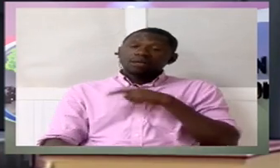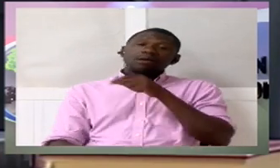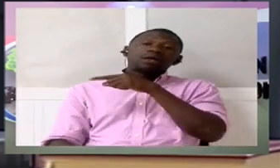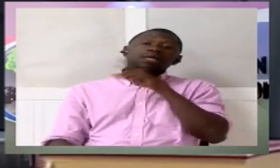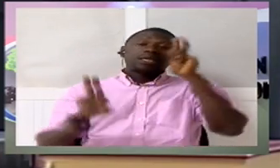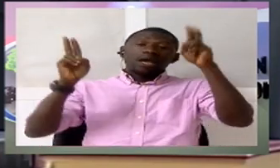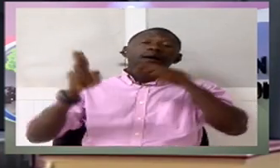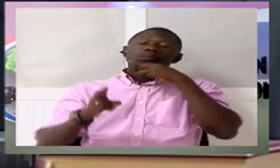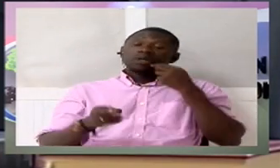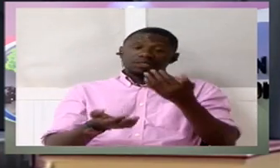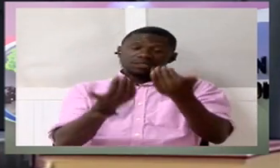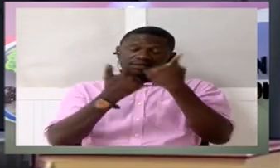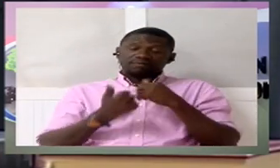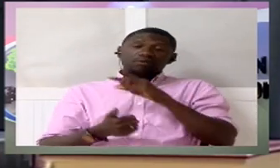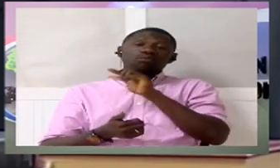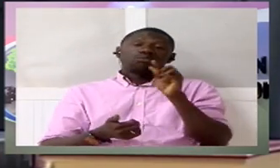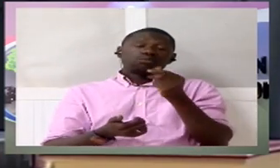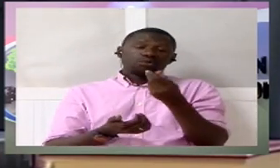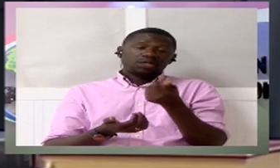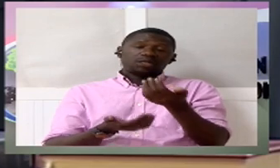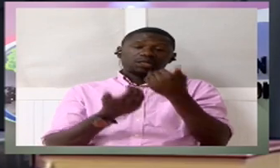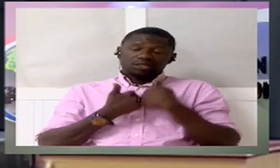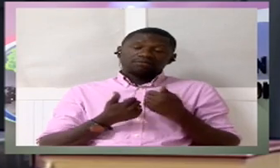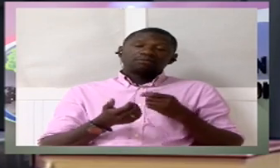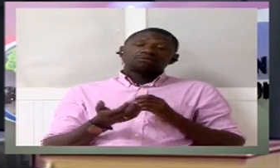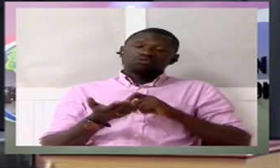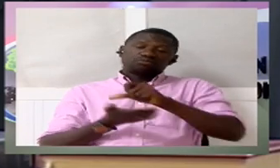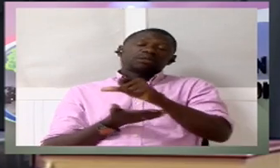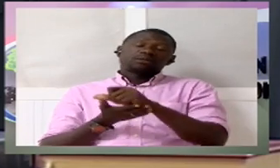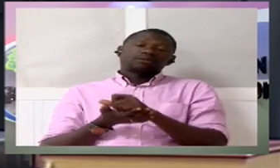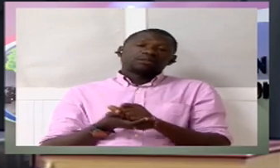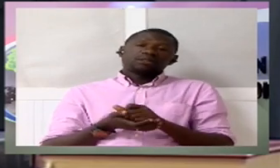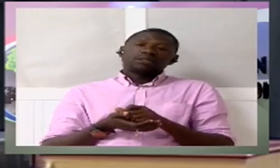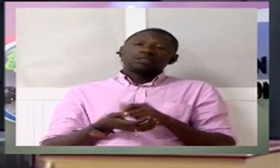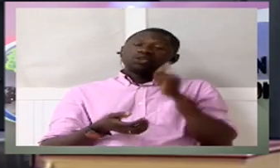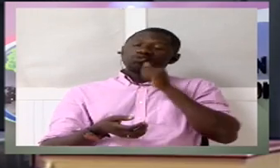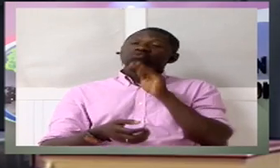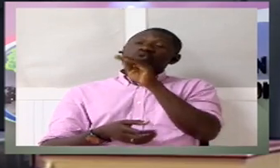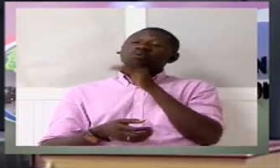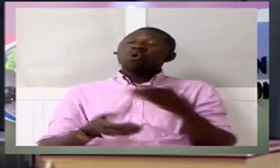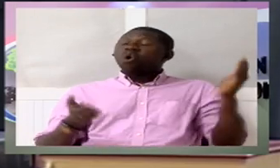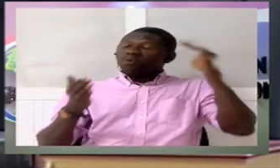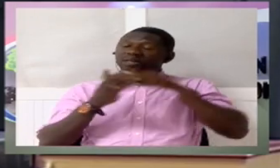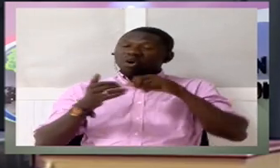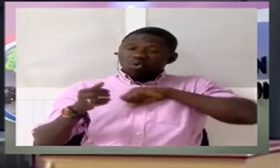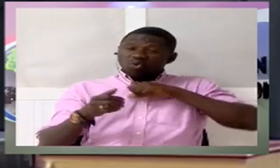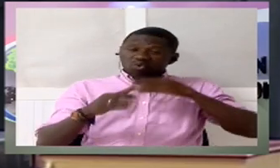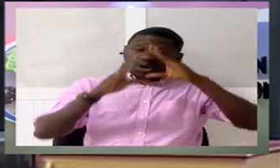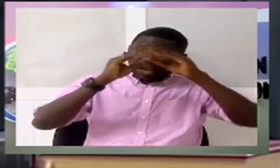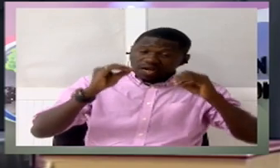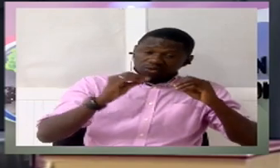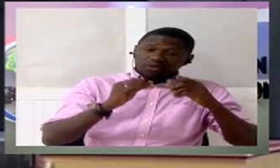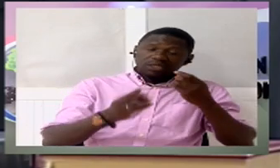for them. She used to call me up till her bedroom. And she used to tell me, if I